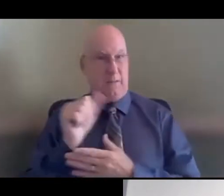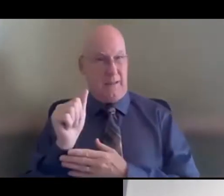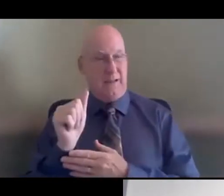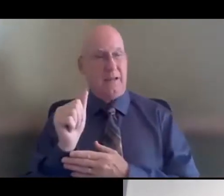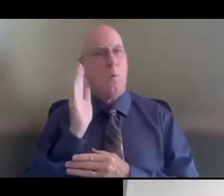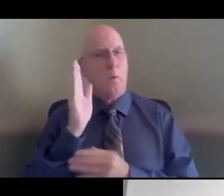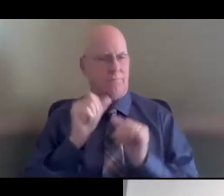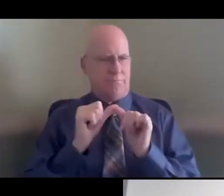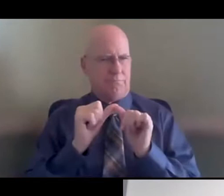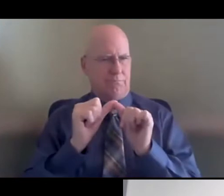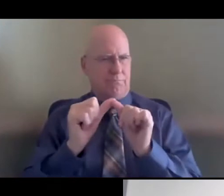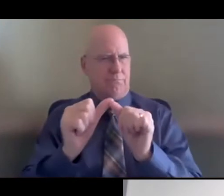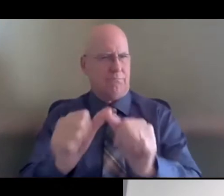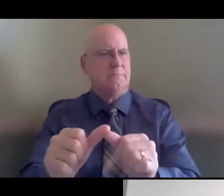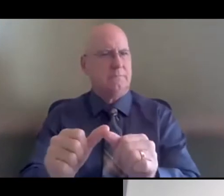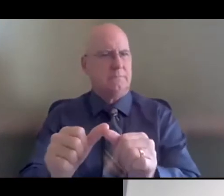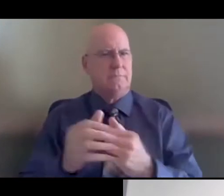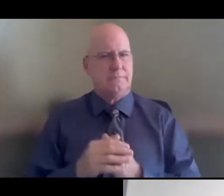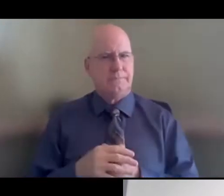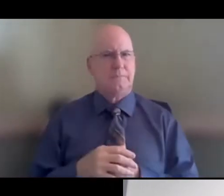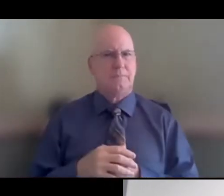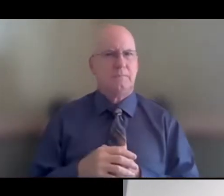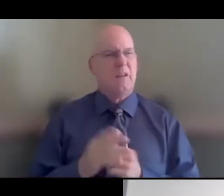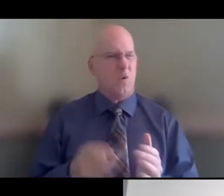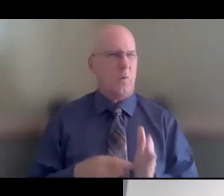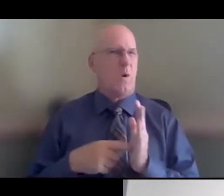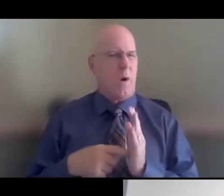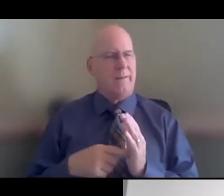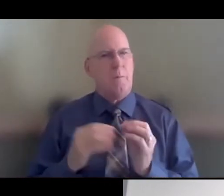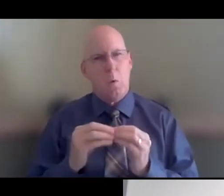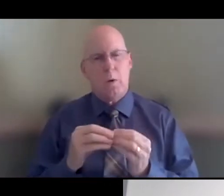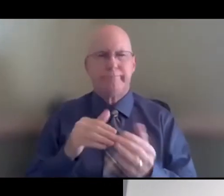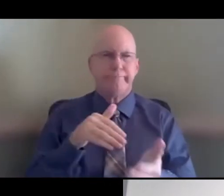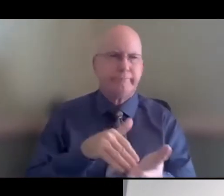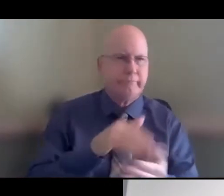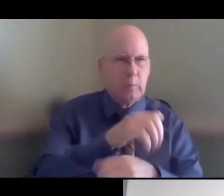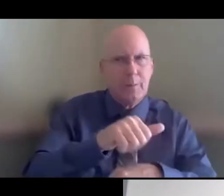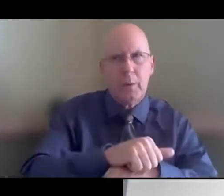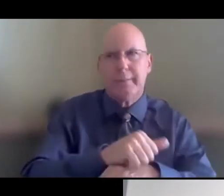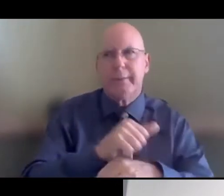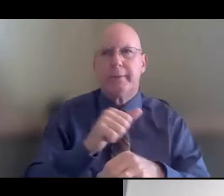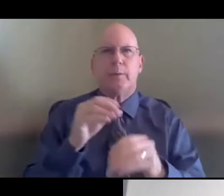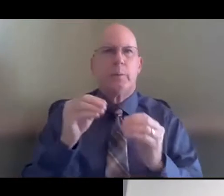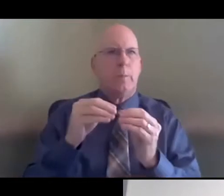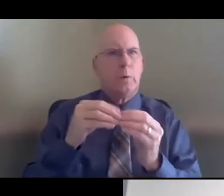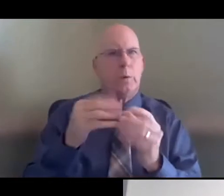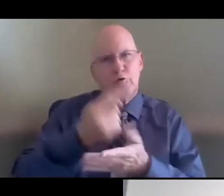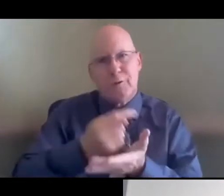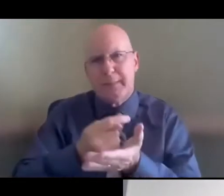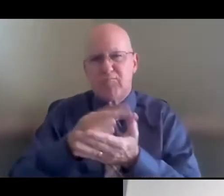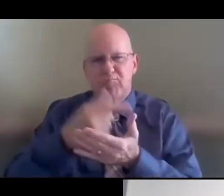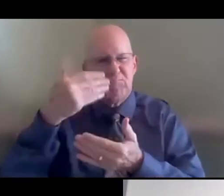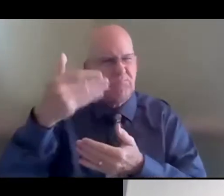last for a while. It's most often going to require additional medical appointments or additional treatment. So